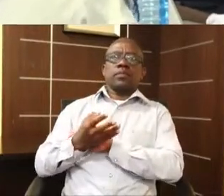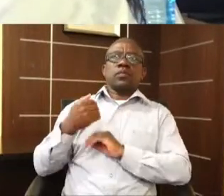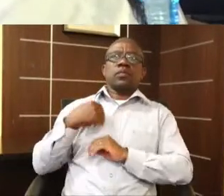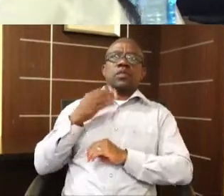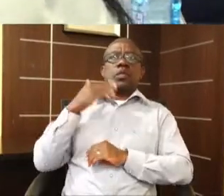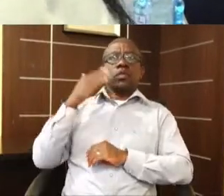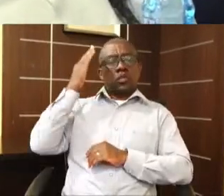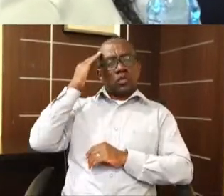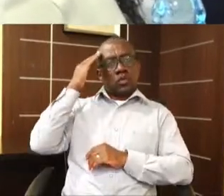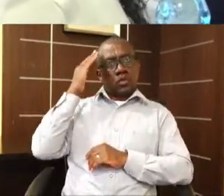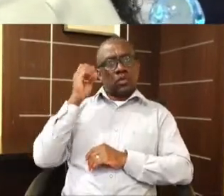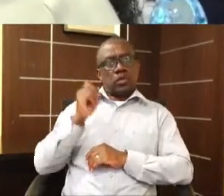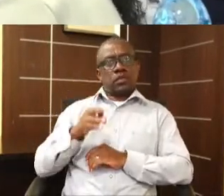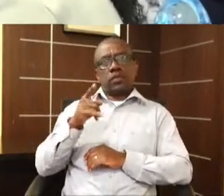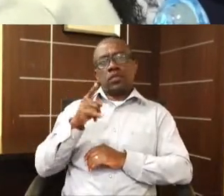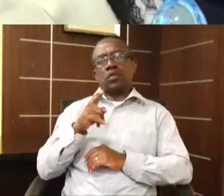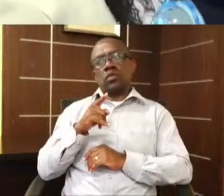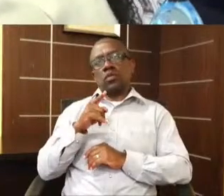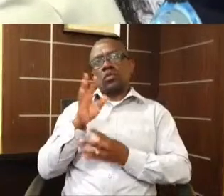selected